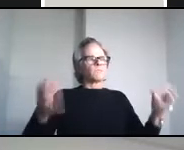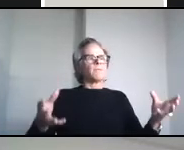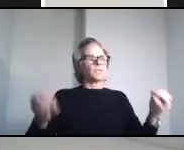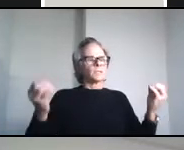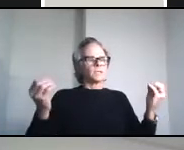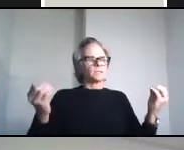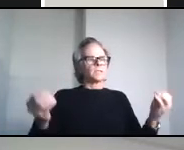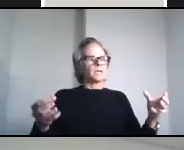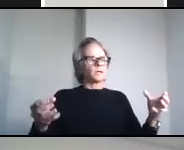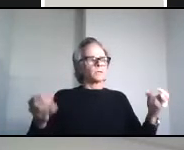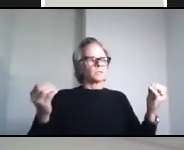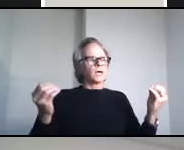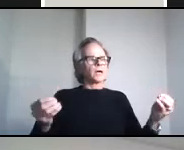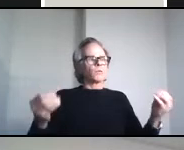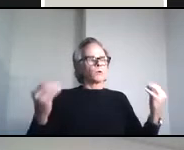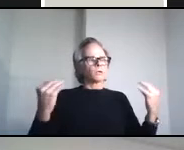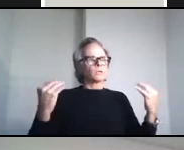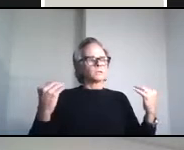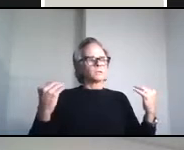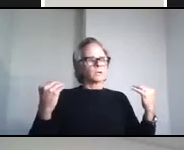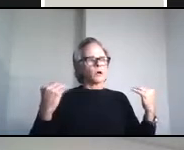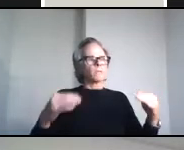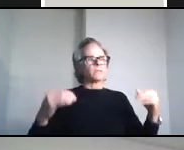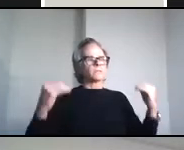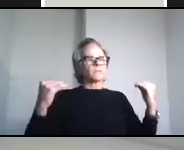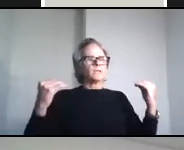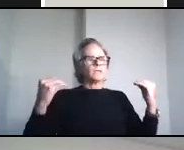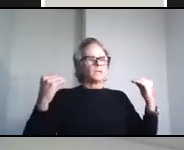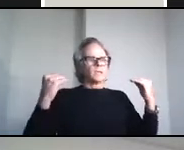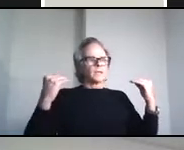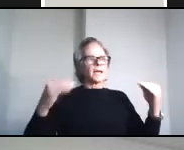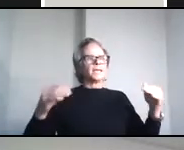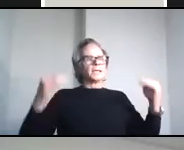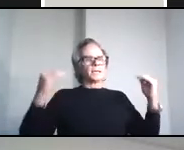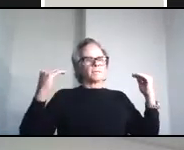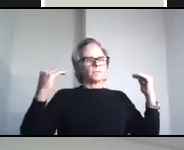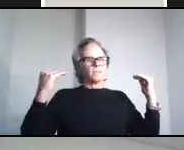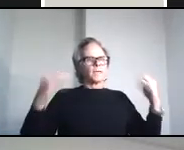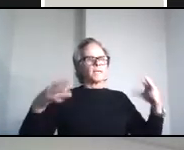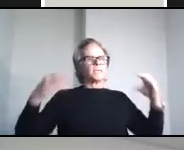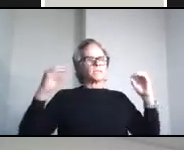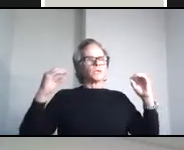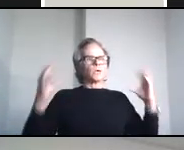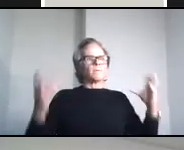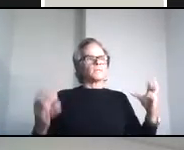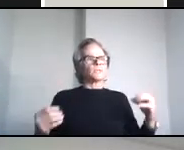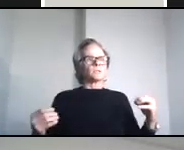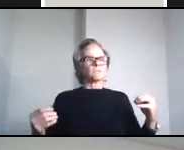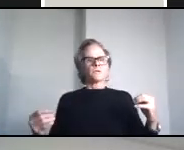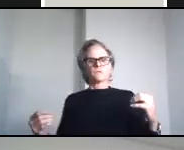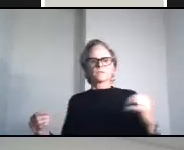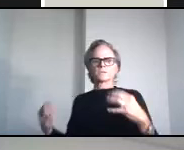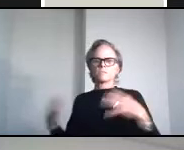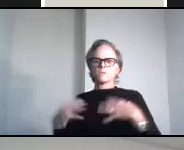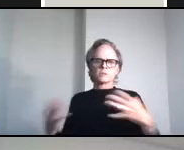visual information that is there, the tile work, the carpets, lighting, paintings, the ornamentation